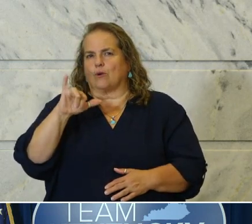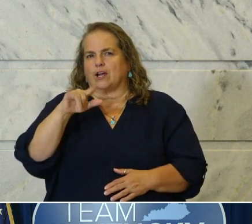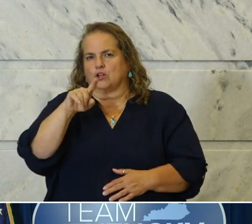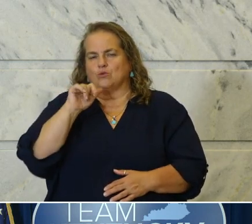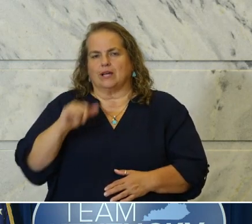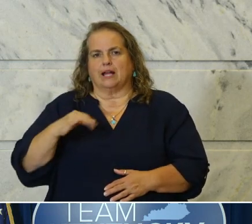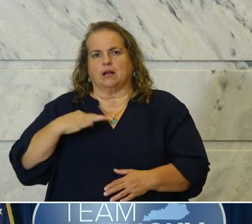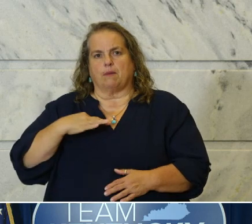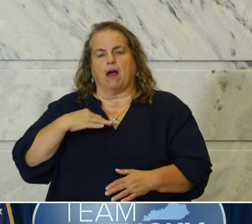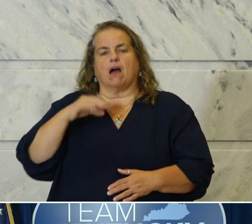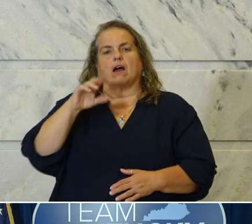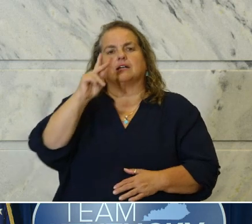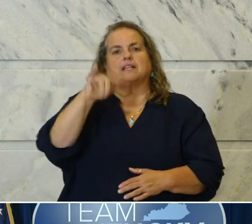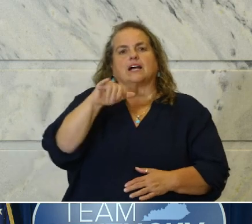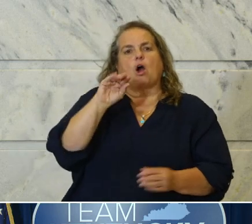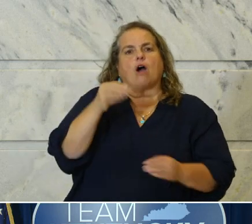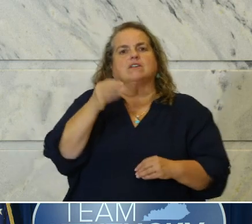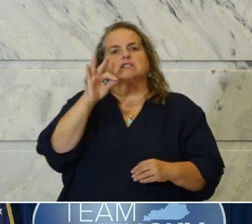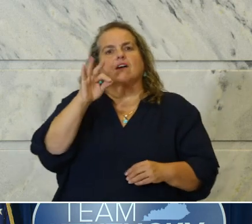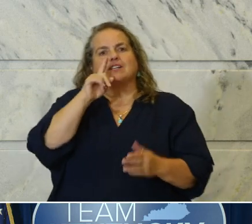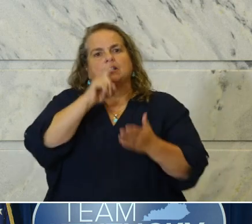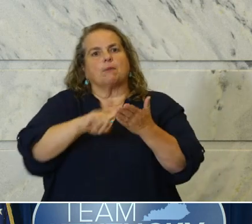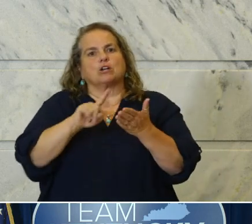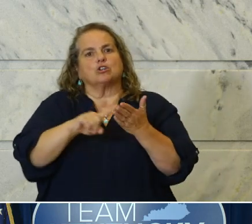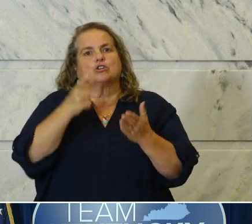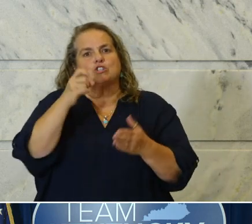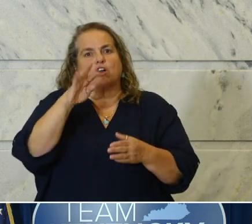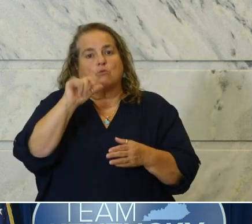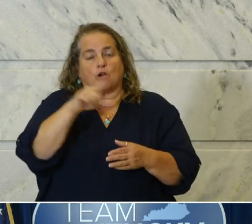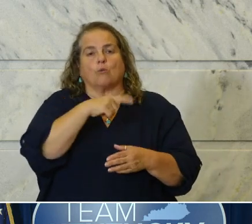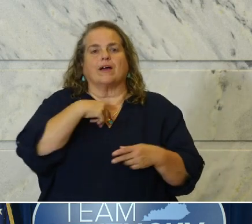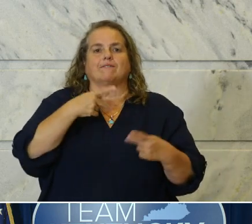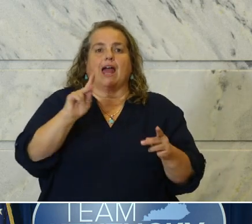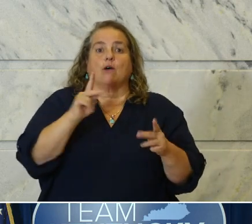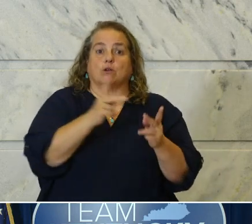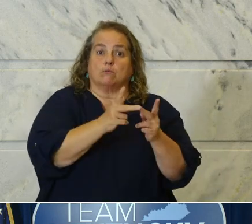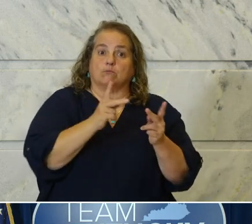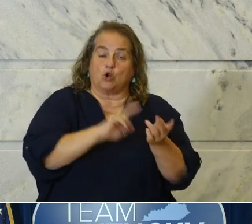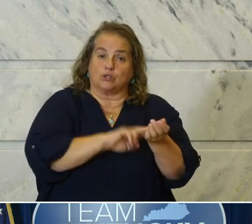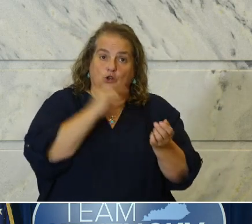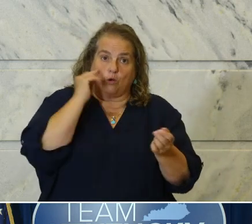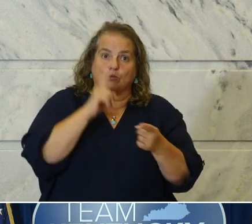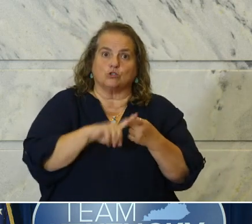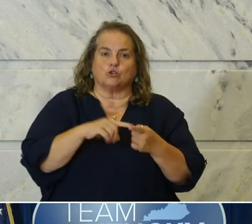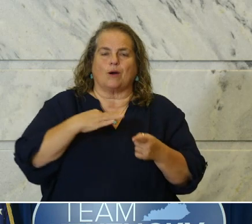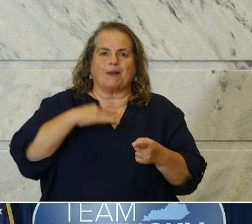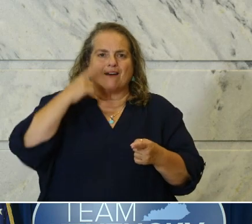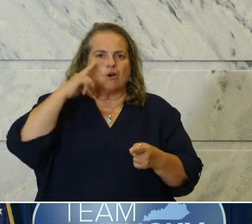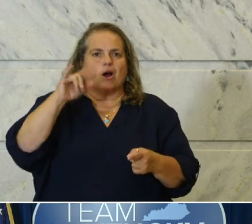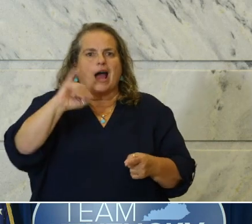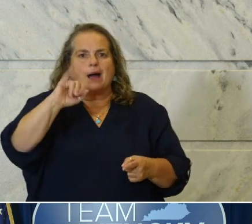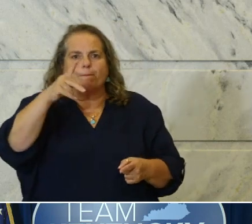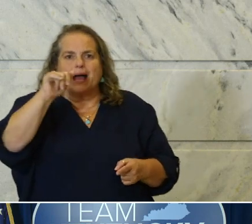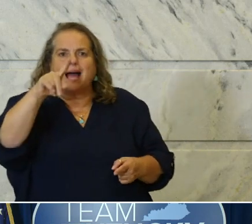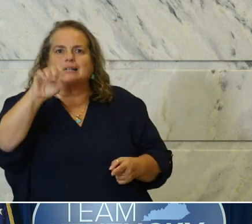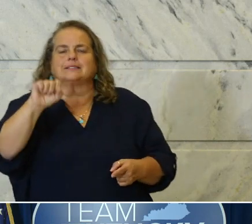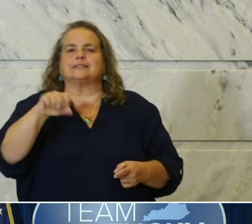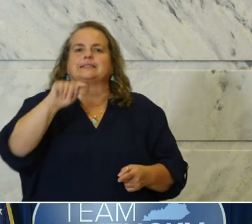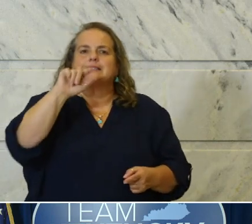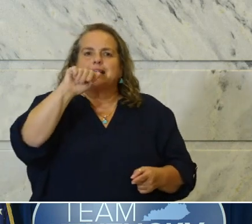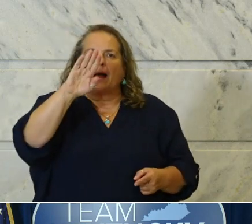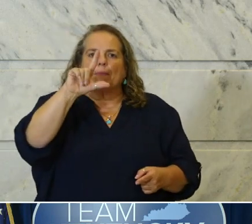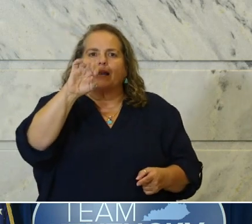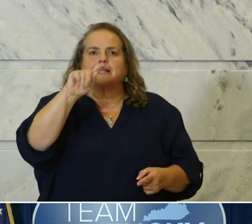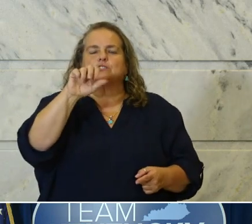Kentucky Office of the Inspector General. We've allowed facilities to apply for iPads, tablets, so that you can do some of